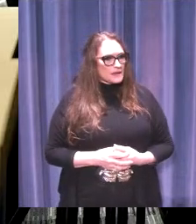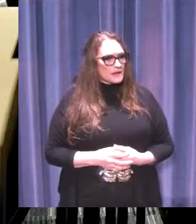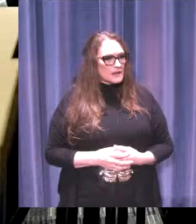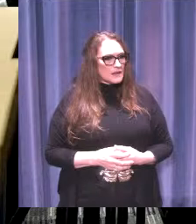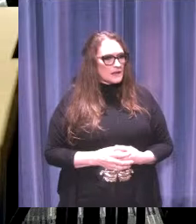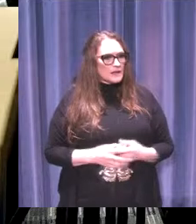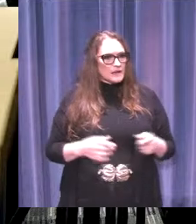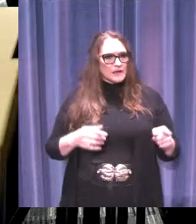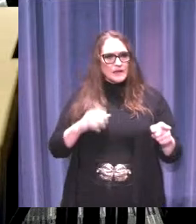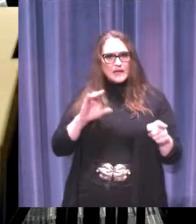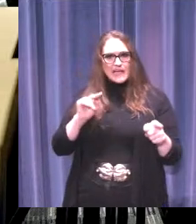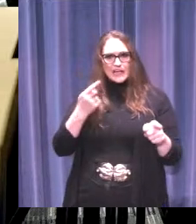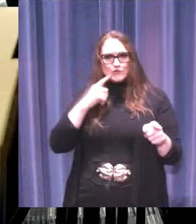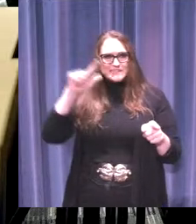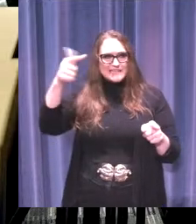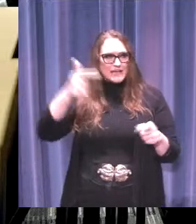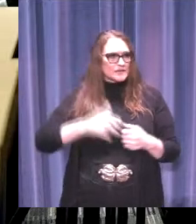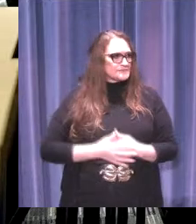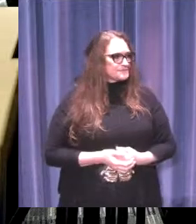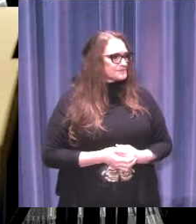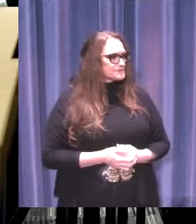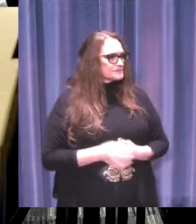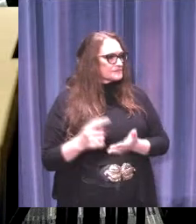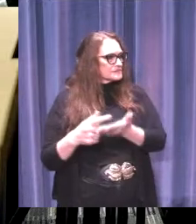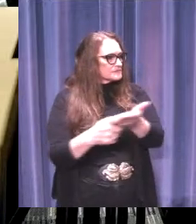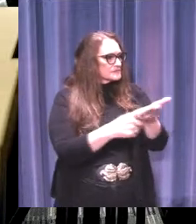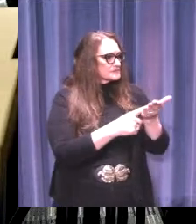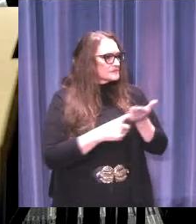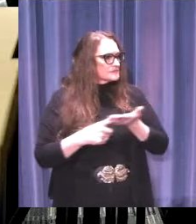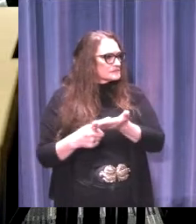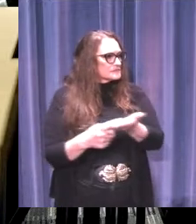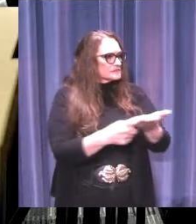I second. And we have a second. Discussion.